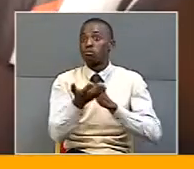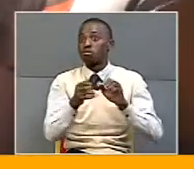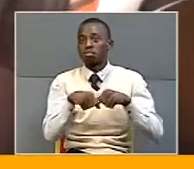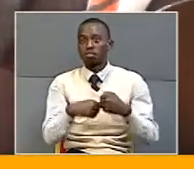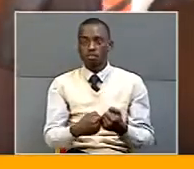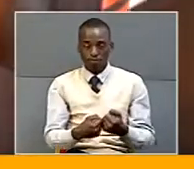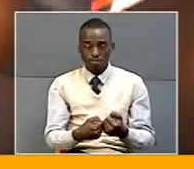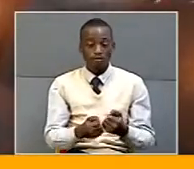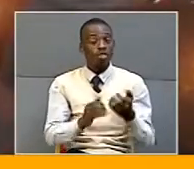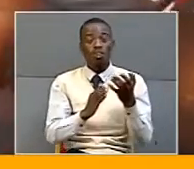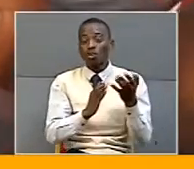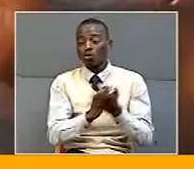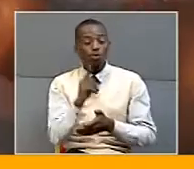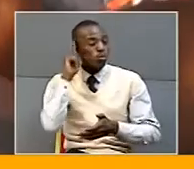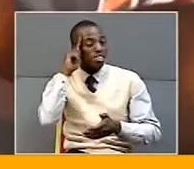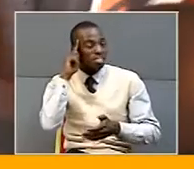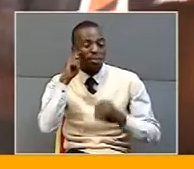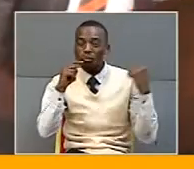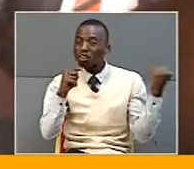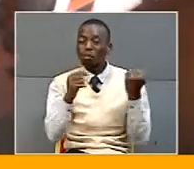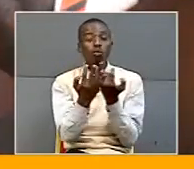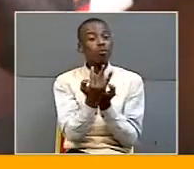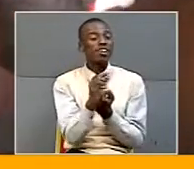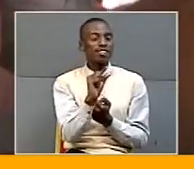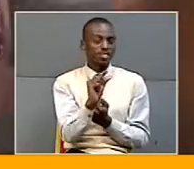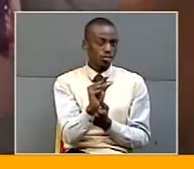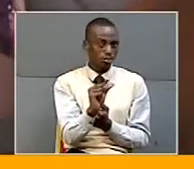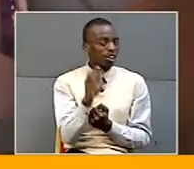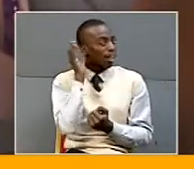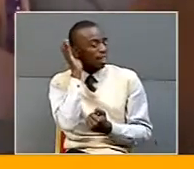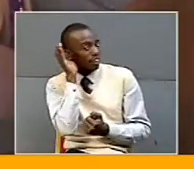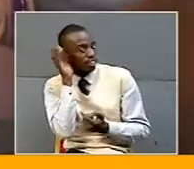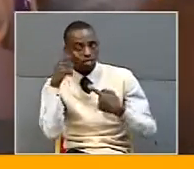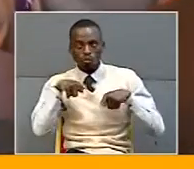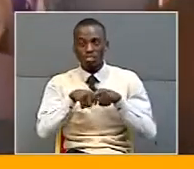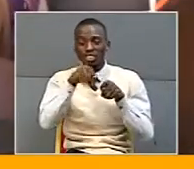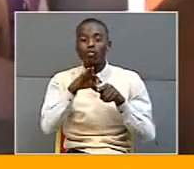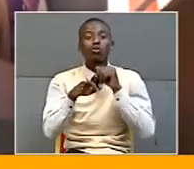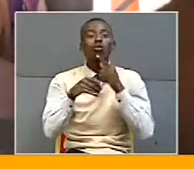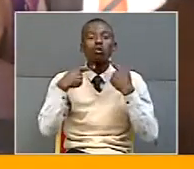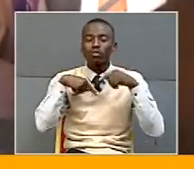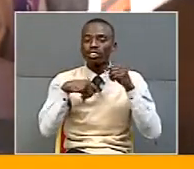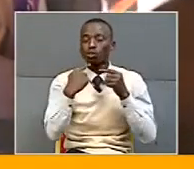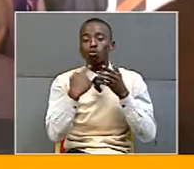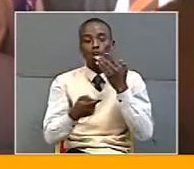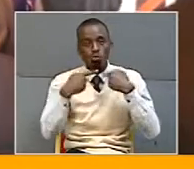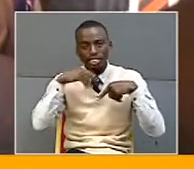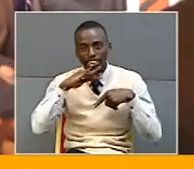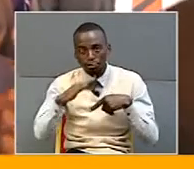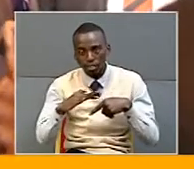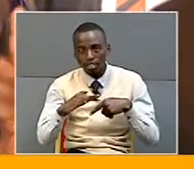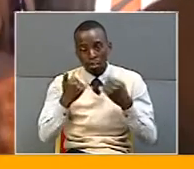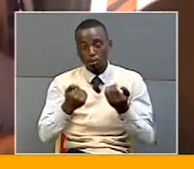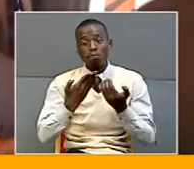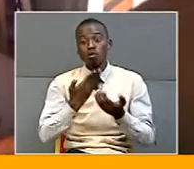Even in as much as you think you're in a hurry, please wait a little and listen to us. Even if you don't want to listen to what we say, but it might